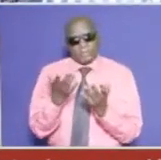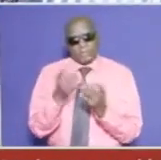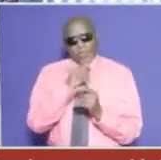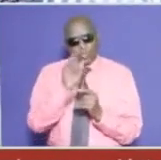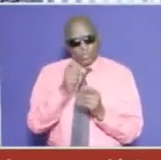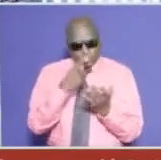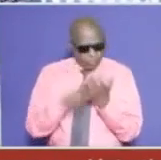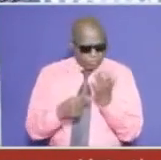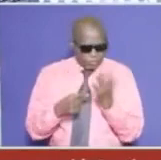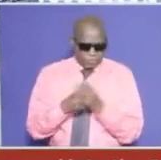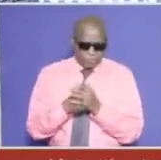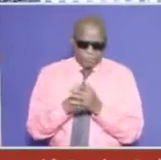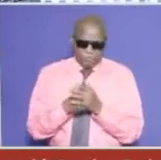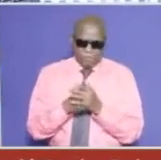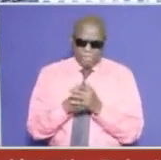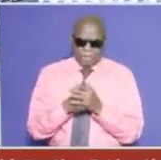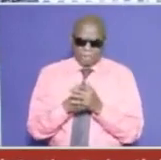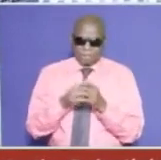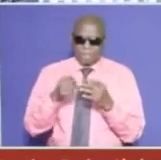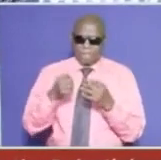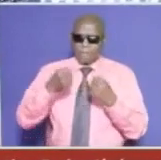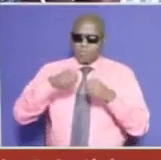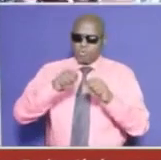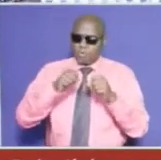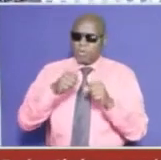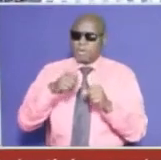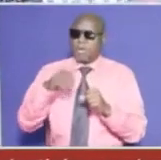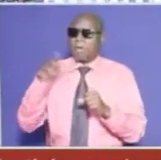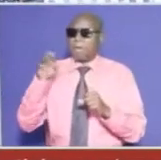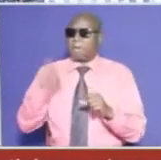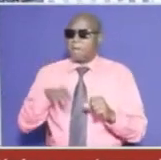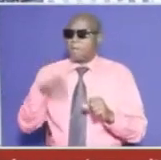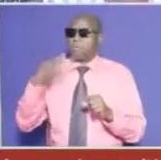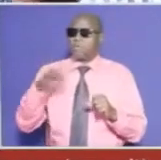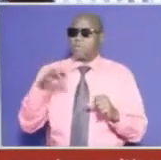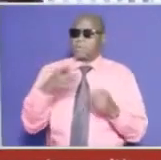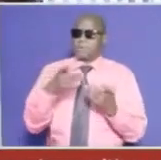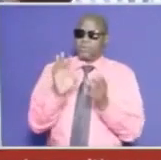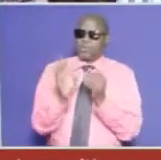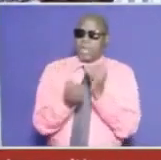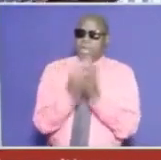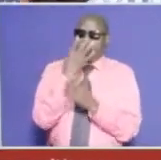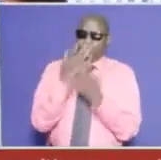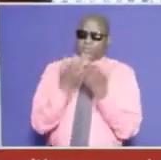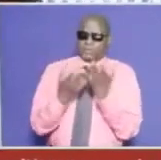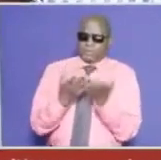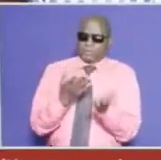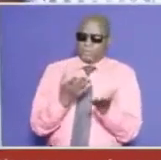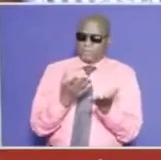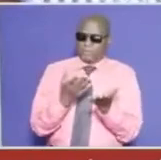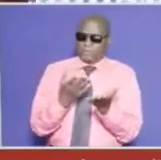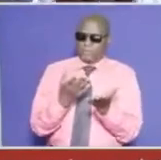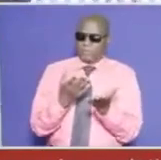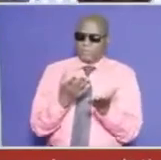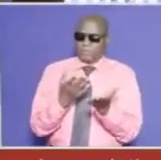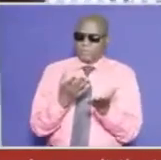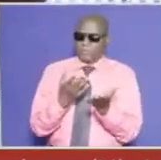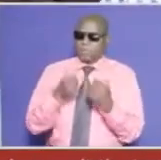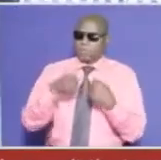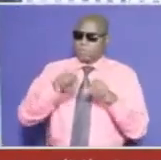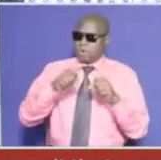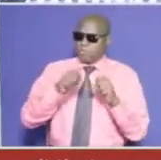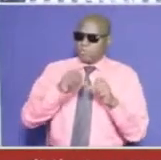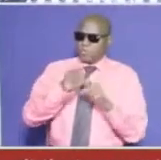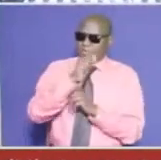is, he has been talking about Boda Boda, Mama Mboga. Therefore, we did launch the Boda